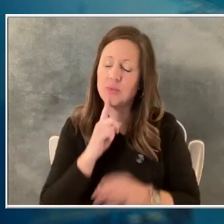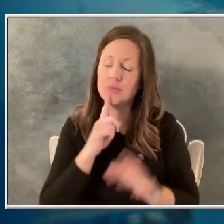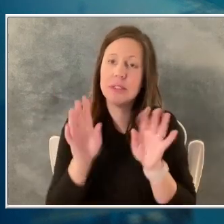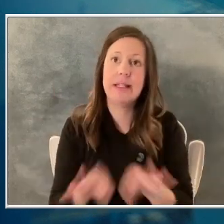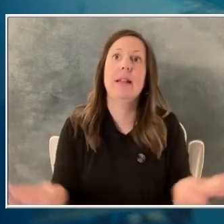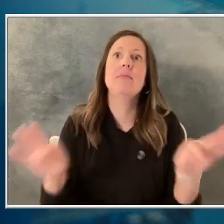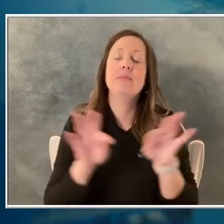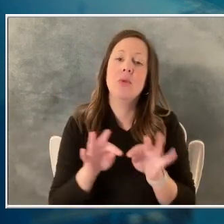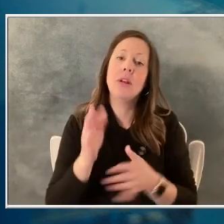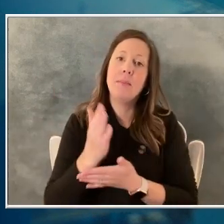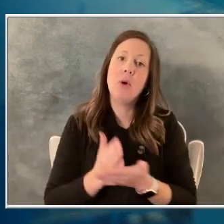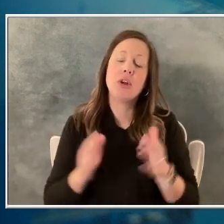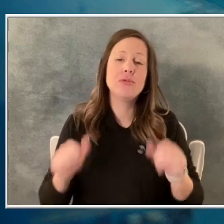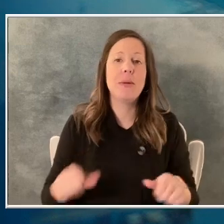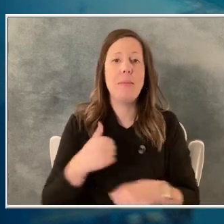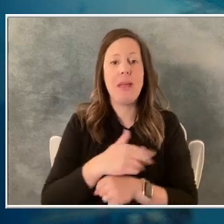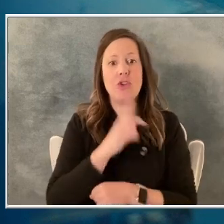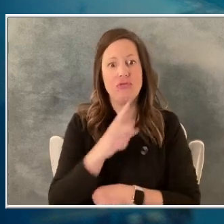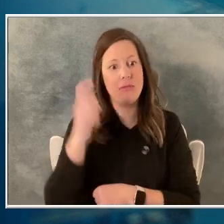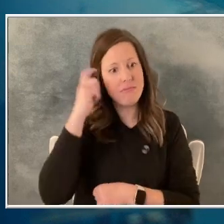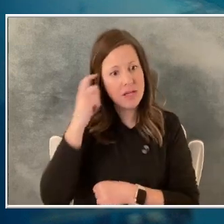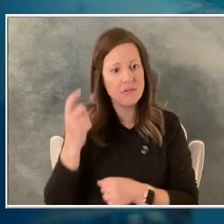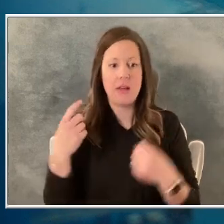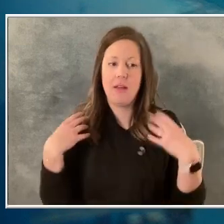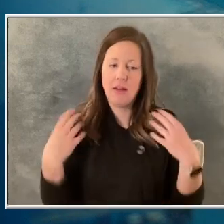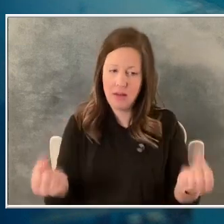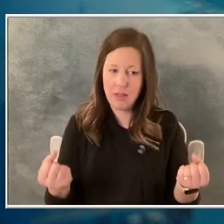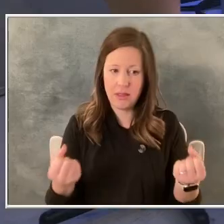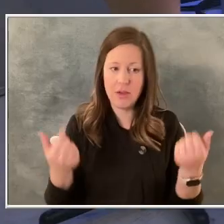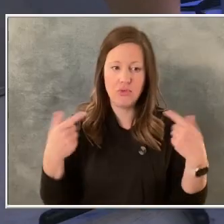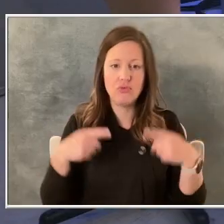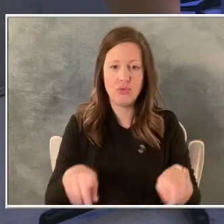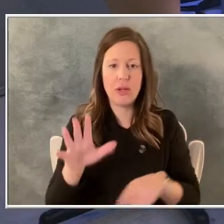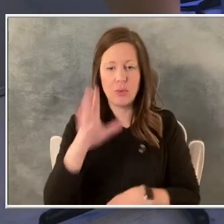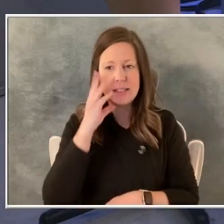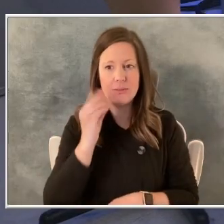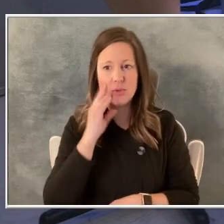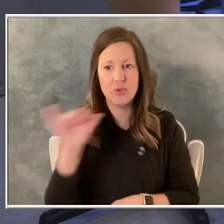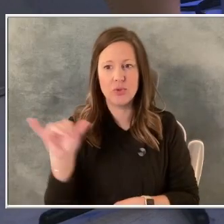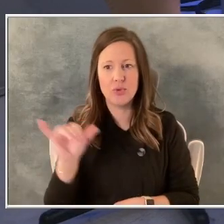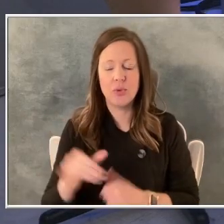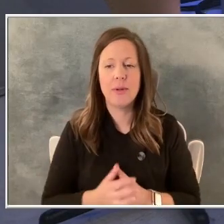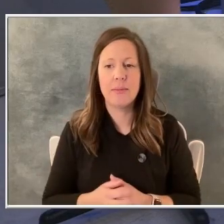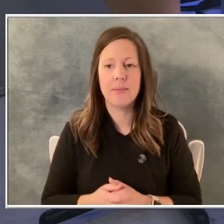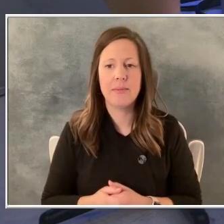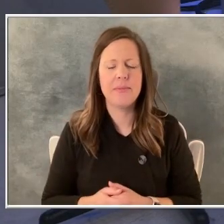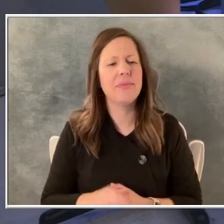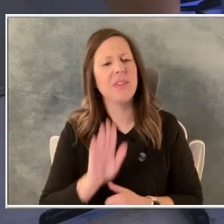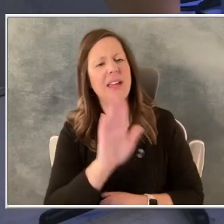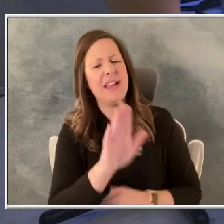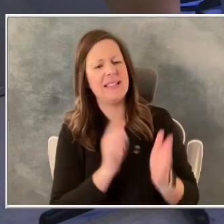be able to make sure you're mentally healthy during the journey of cancer. Where does Tyson's cancer stand today?